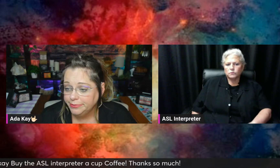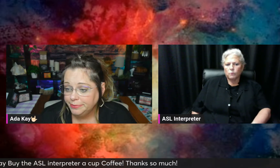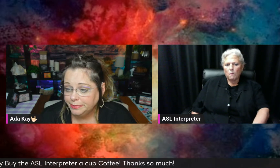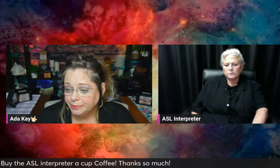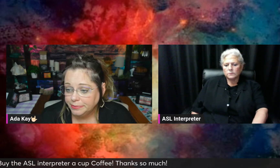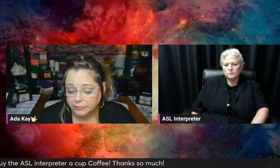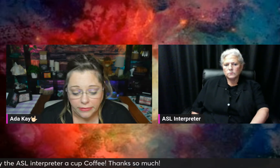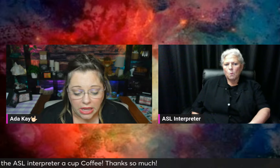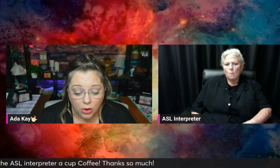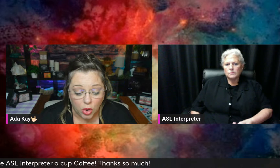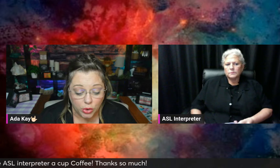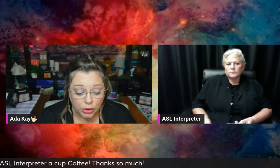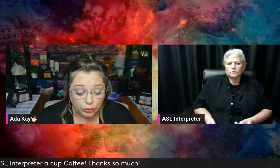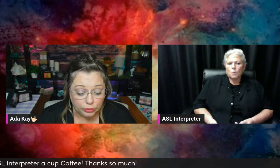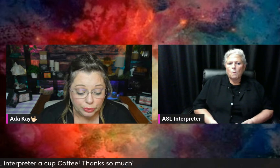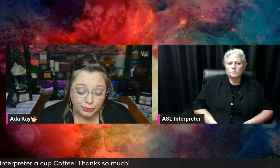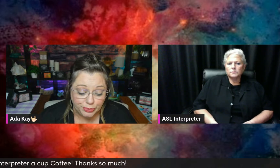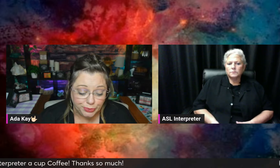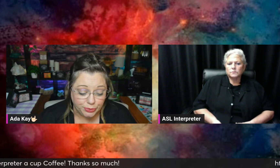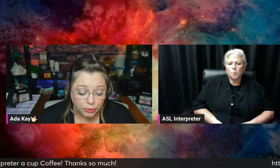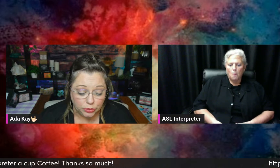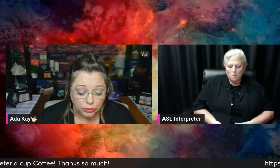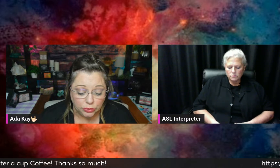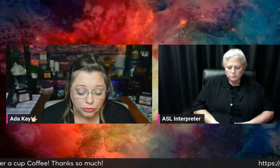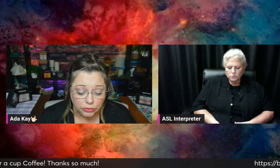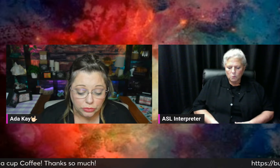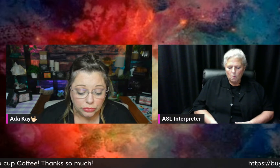Oklahoma? I'll call you.